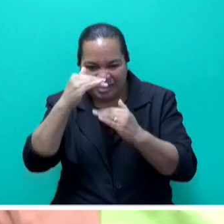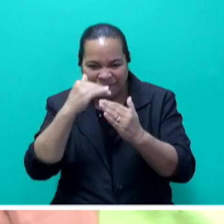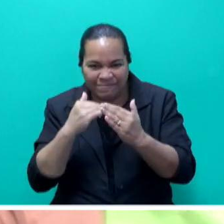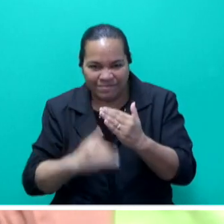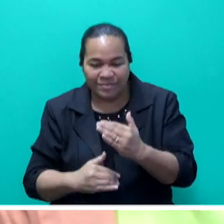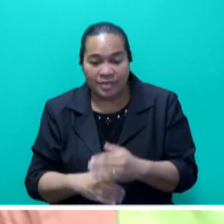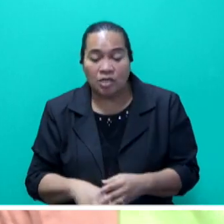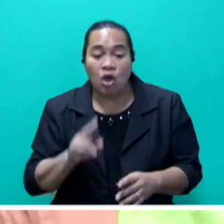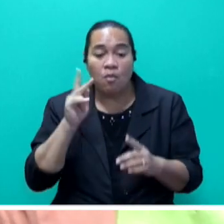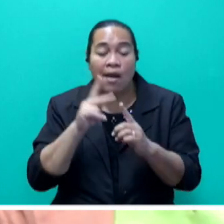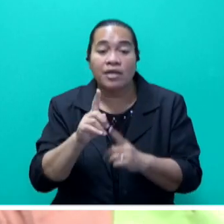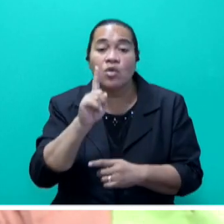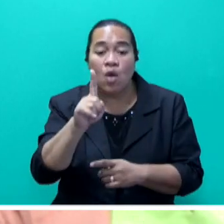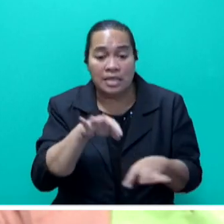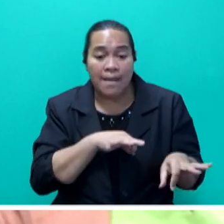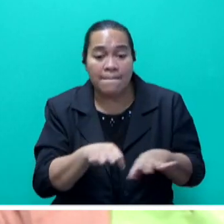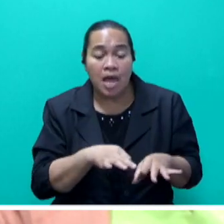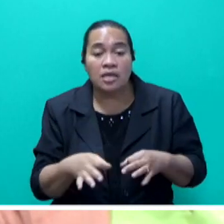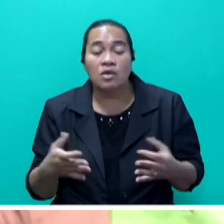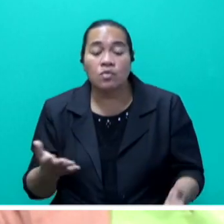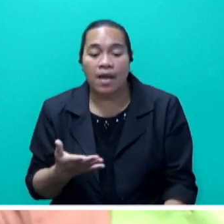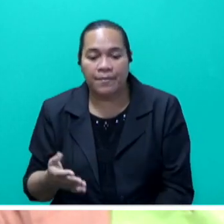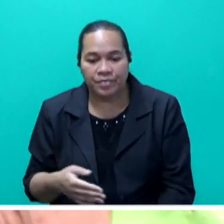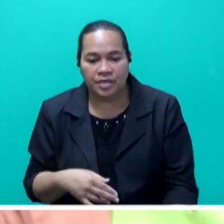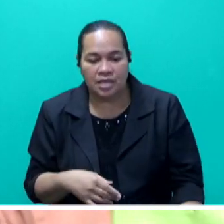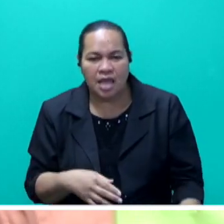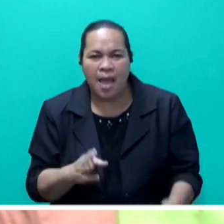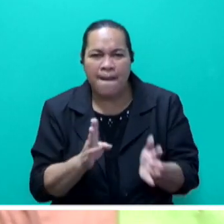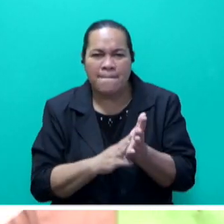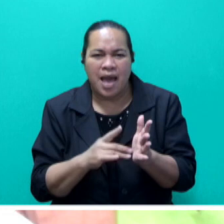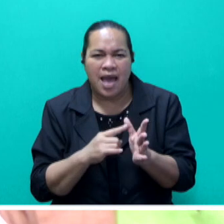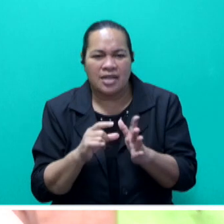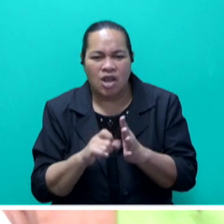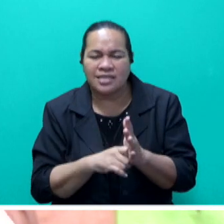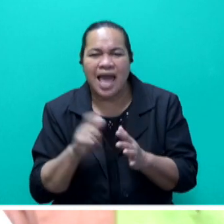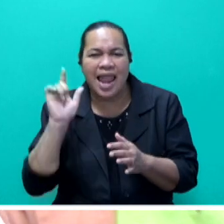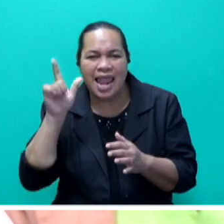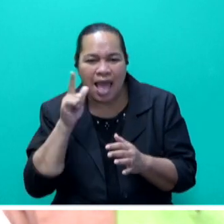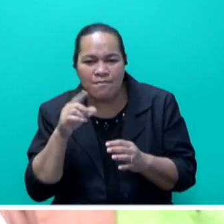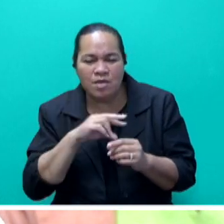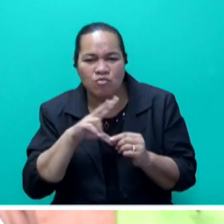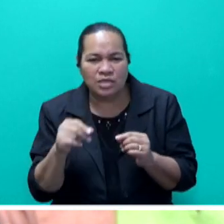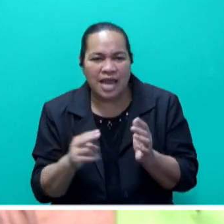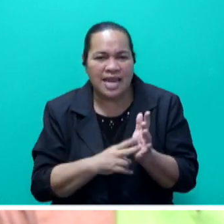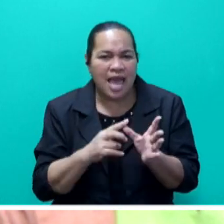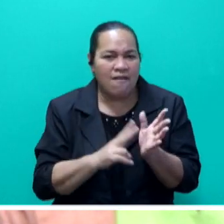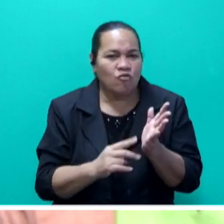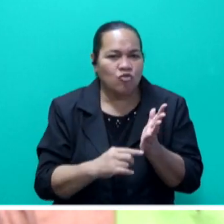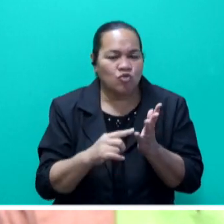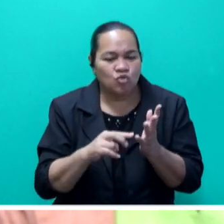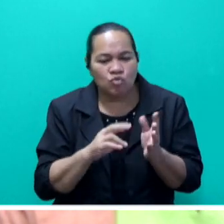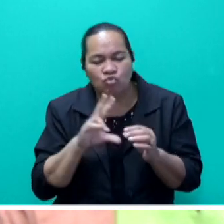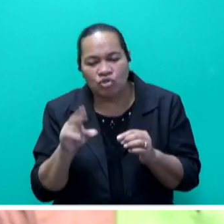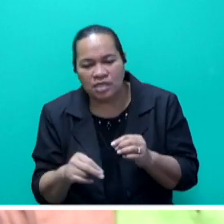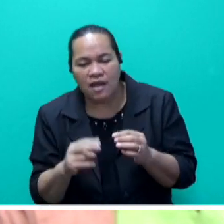1 that are now in the planning stage include the Menrokutu Bridge, the Lami Bridge, the Nabutu Bridge, the Wunitongolo Bridge,